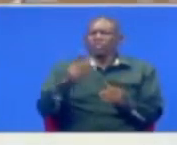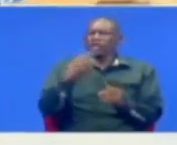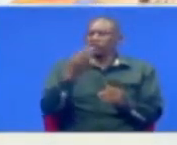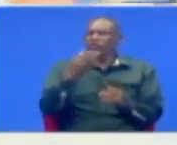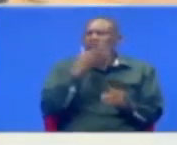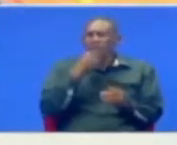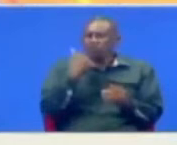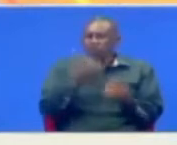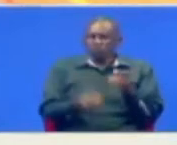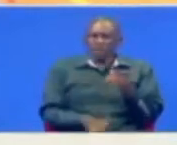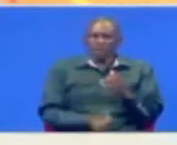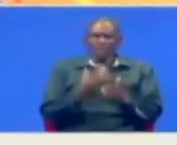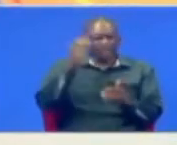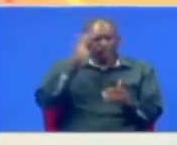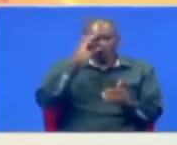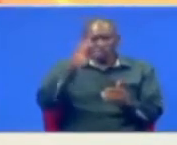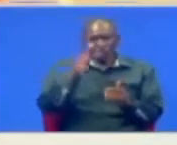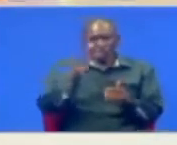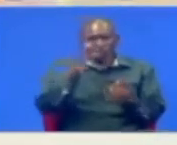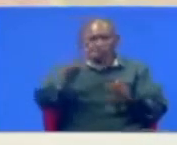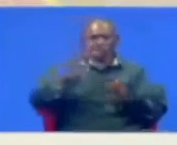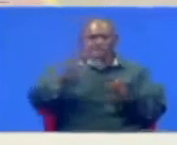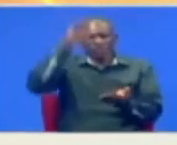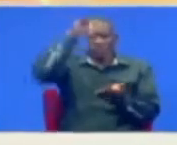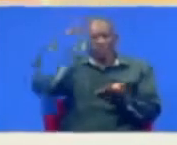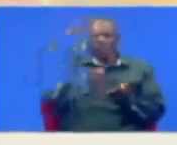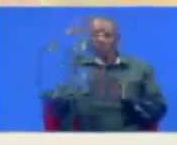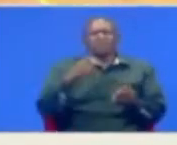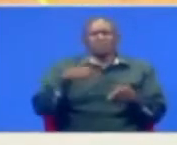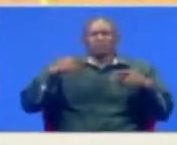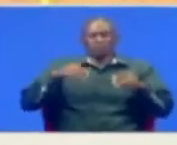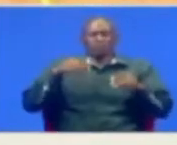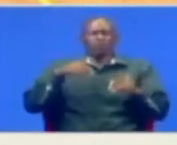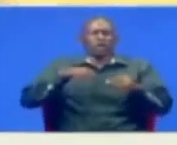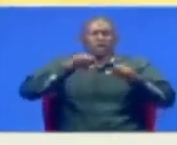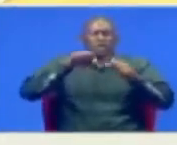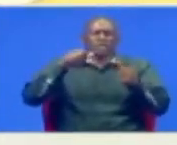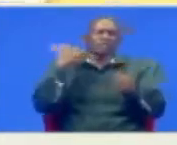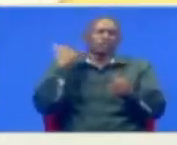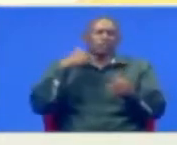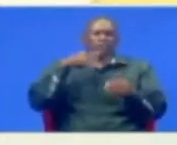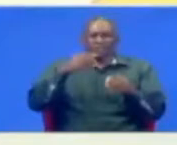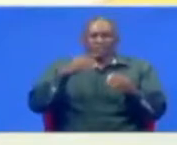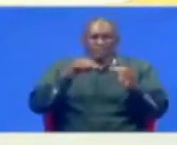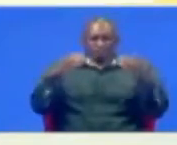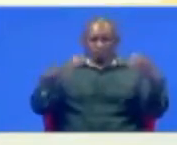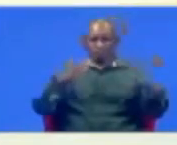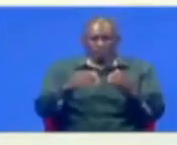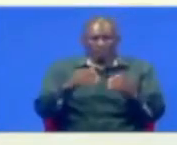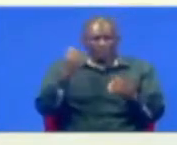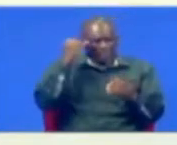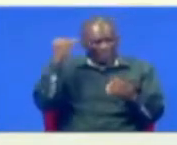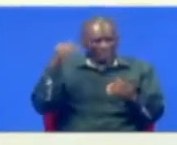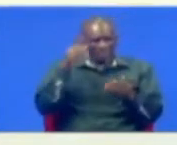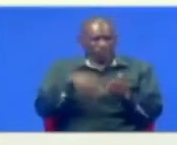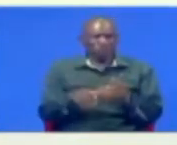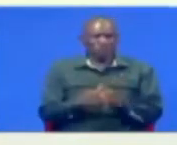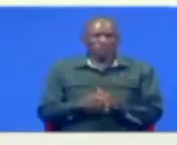together created a contraption that can potentially decrease the number of burglaries in their communities. Their innovation?